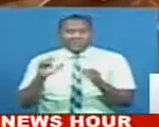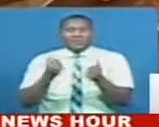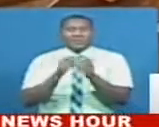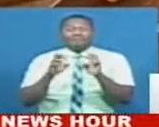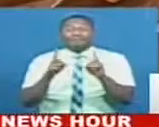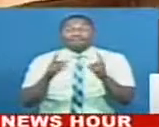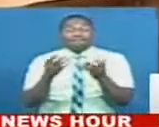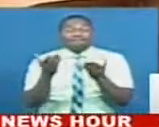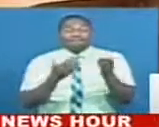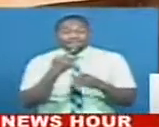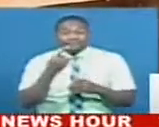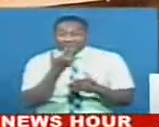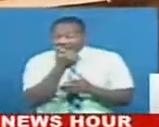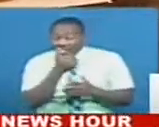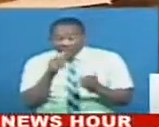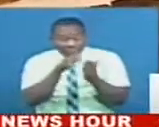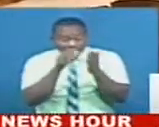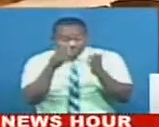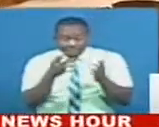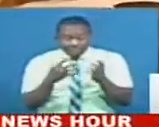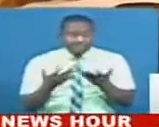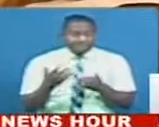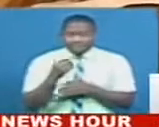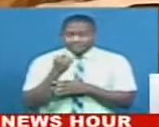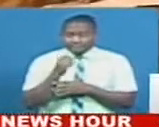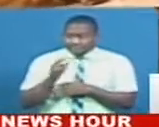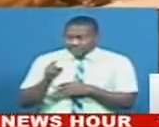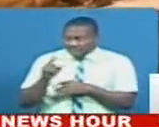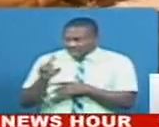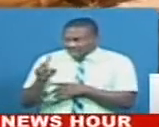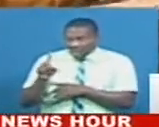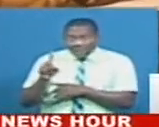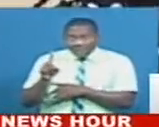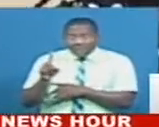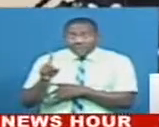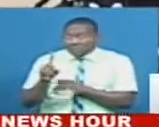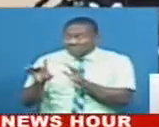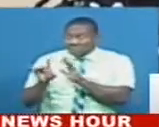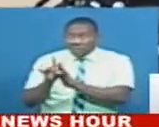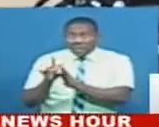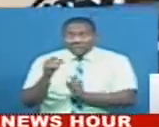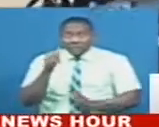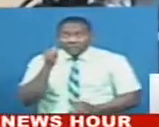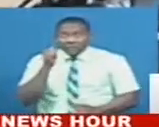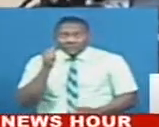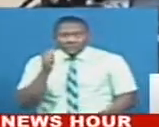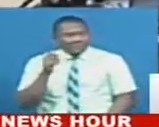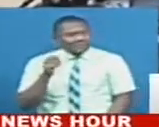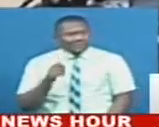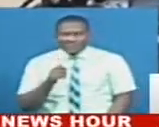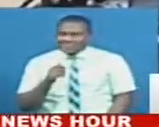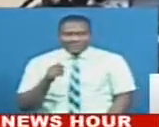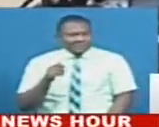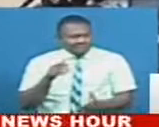Chumampofo, said any candidate who fails to choose from Category D will be rejected. It is a must for